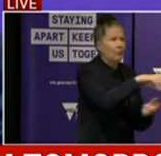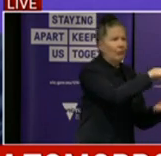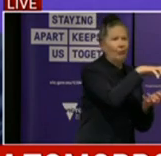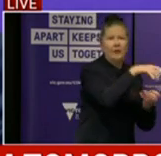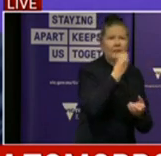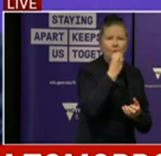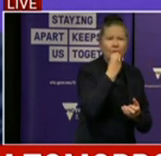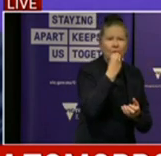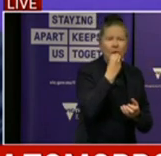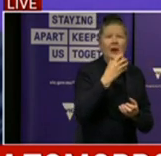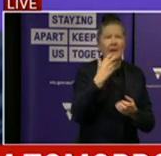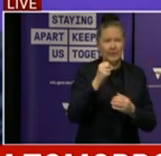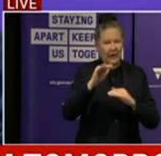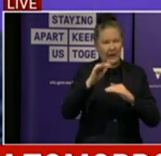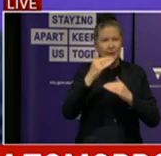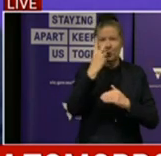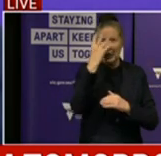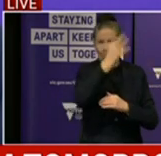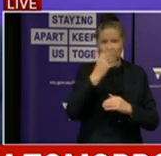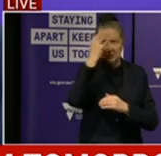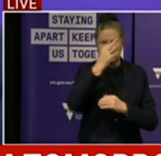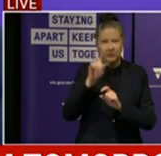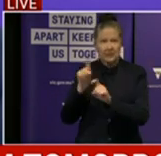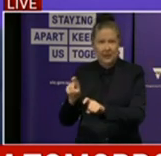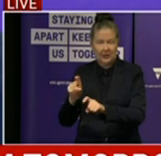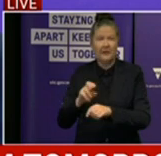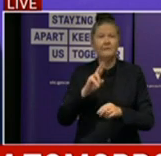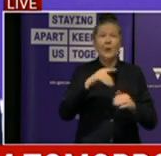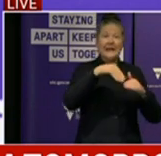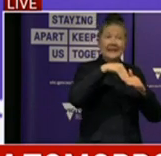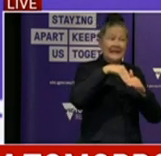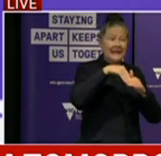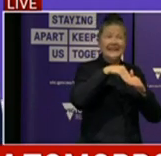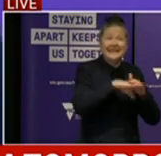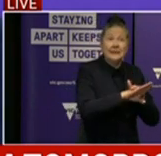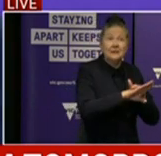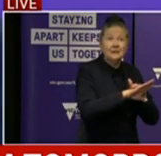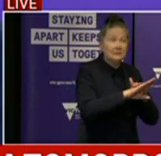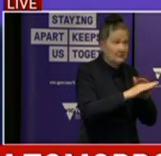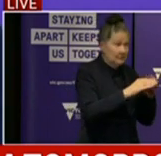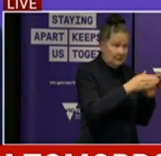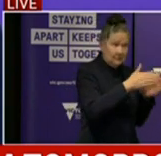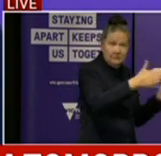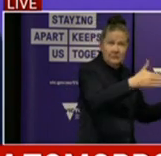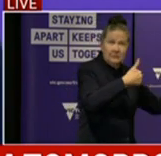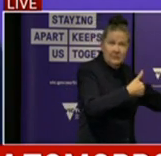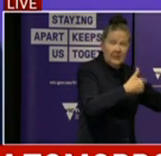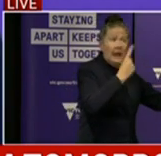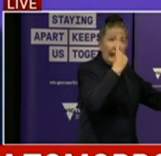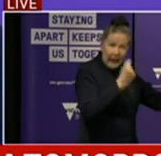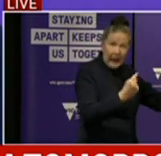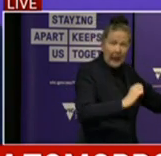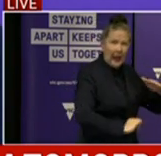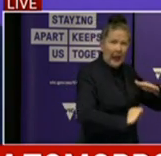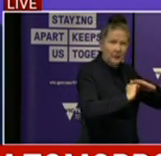on bookings. For indoor service venues, they can open with a cap of 10 seated patrons per